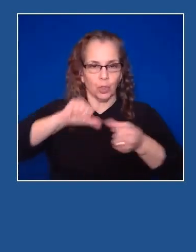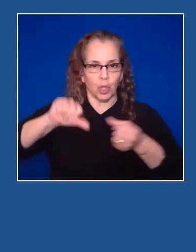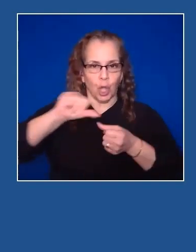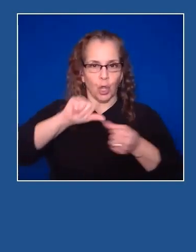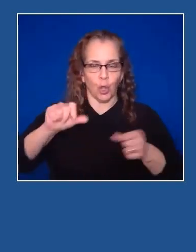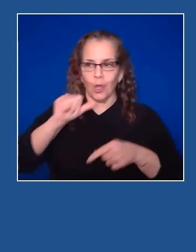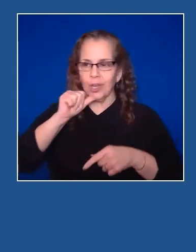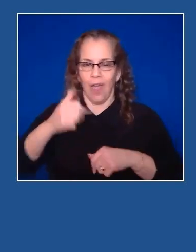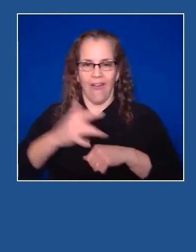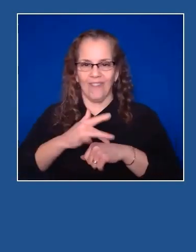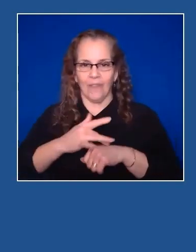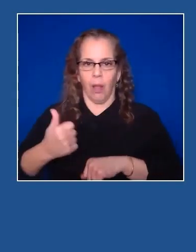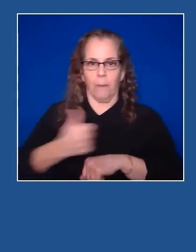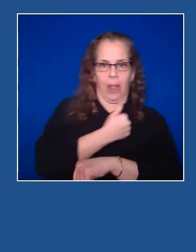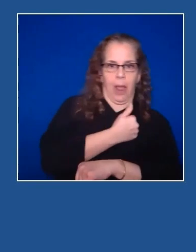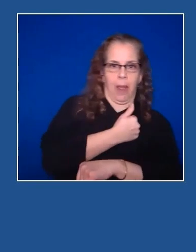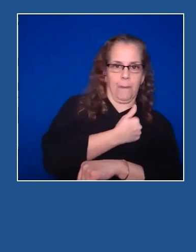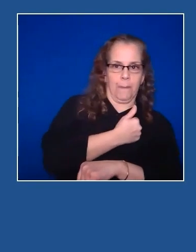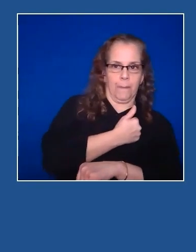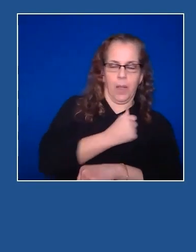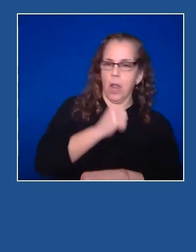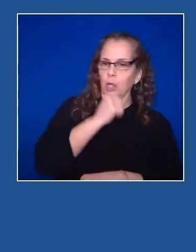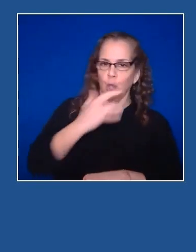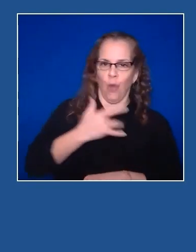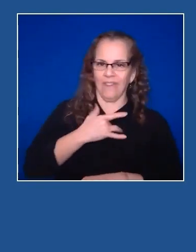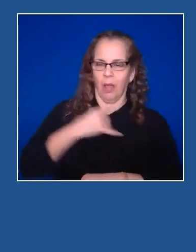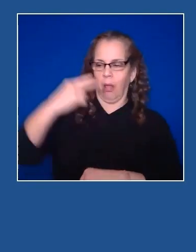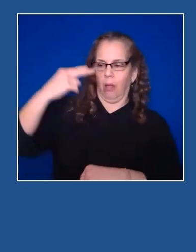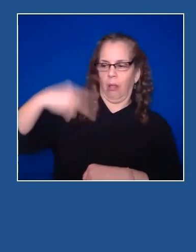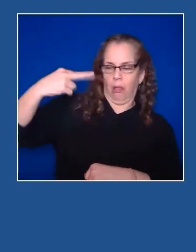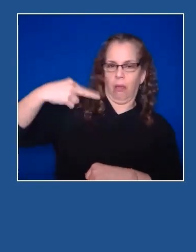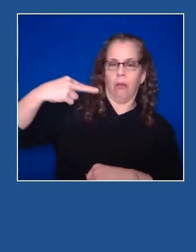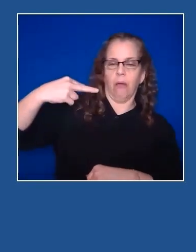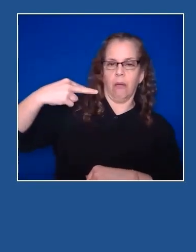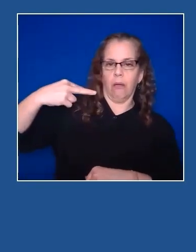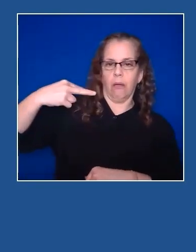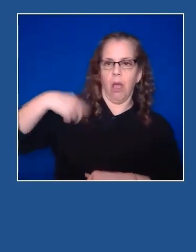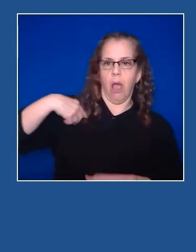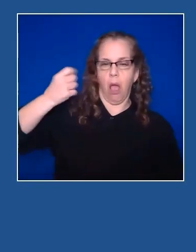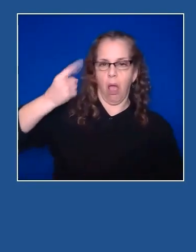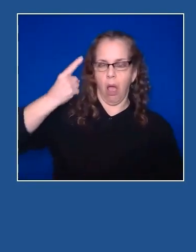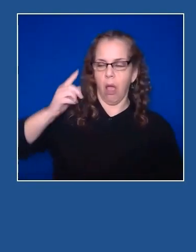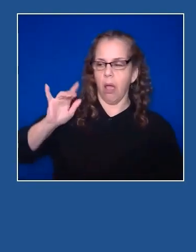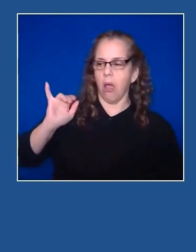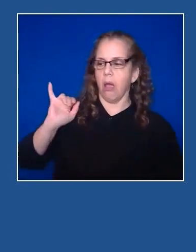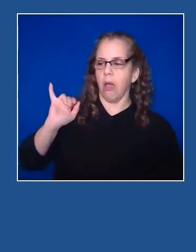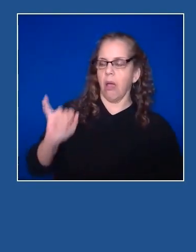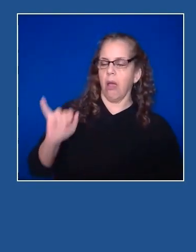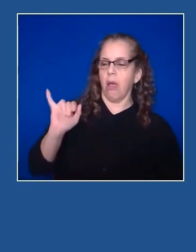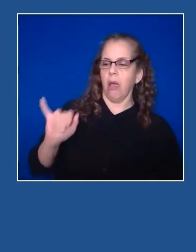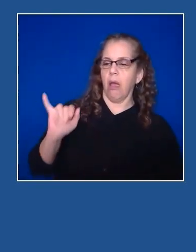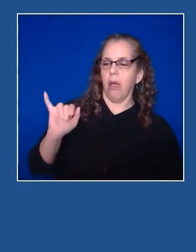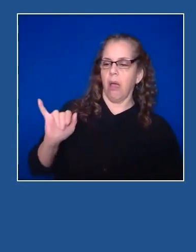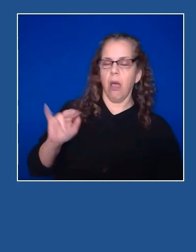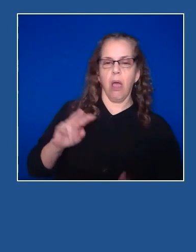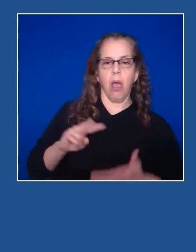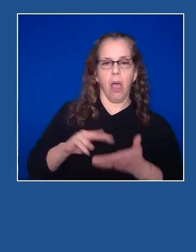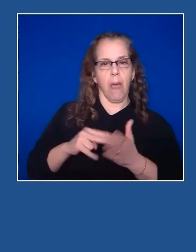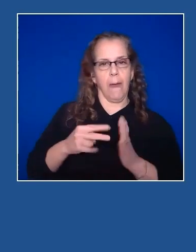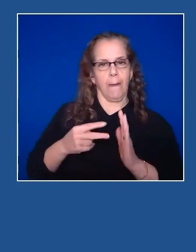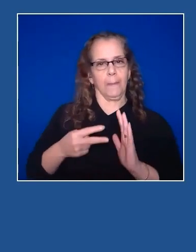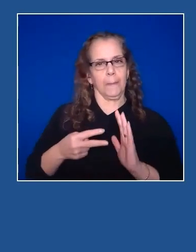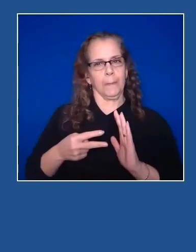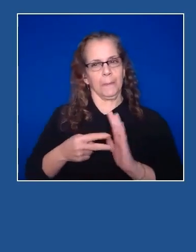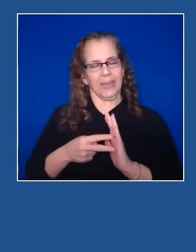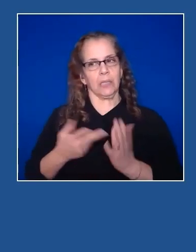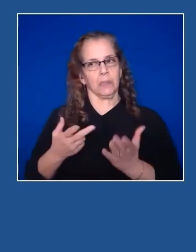blamed, doesn't feel judged, understands the first person's experience, they're more likely to respond in a validating way.